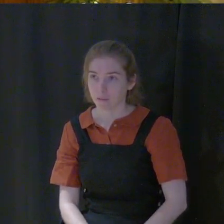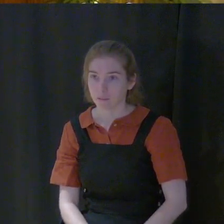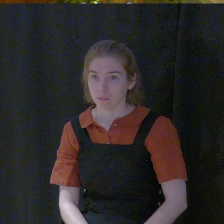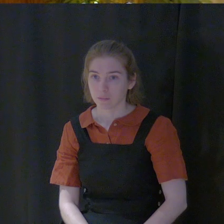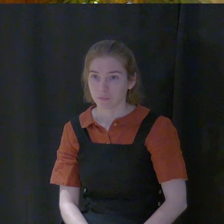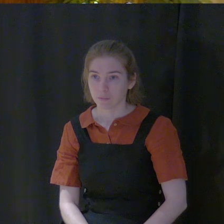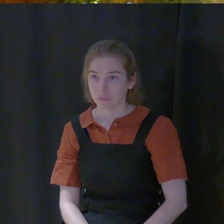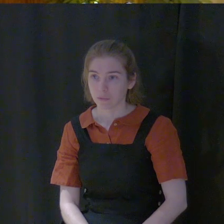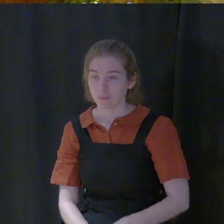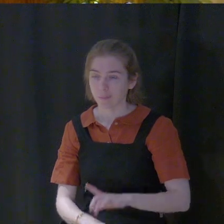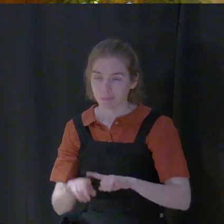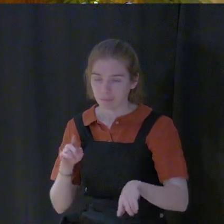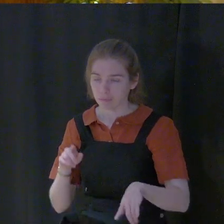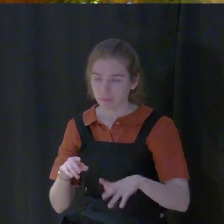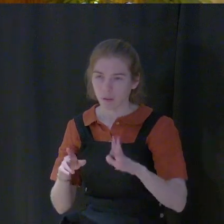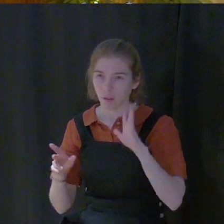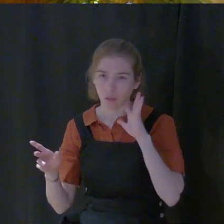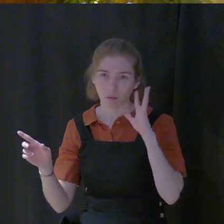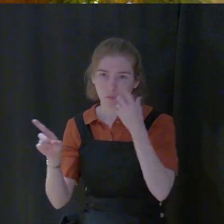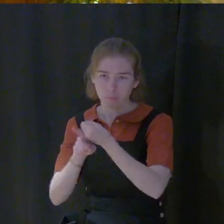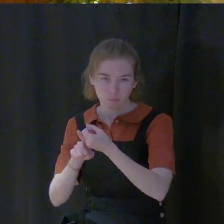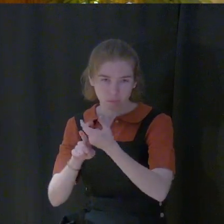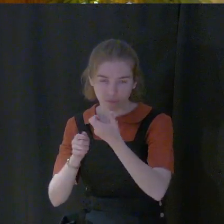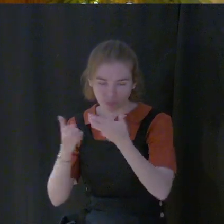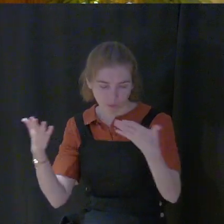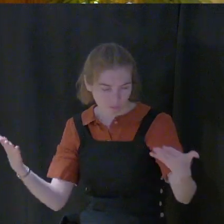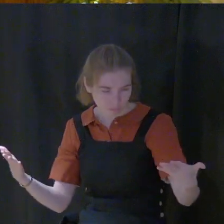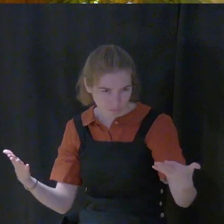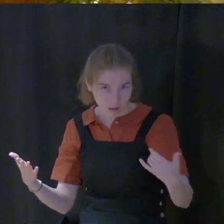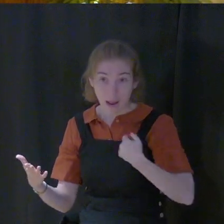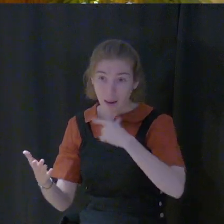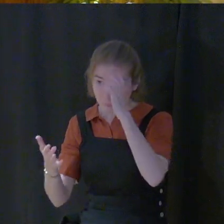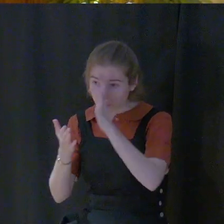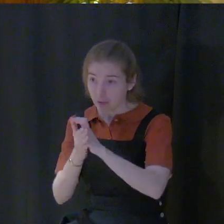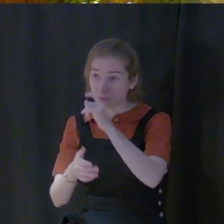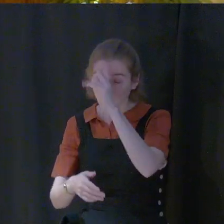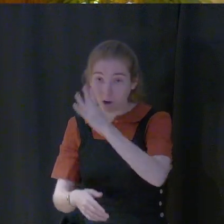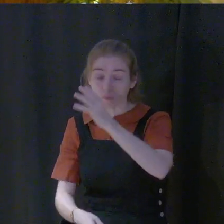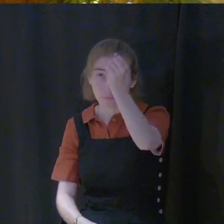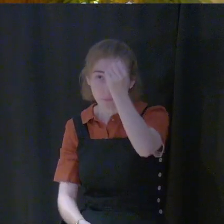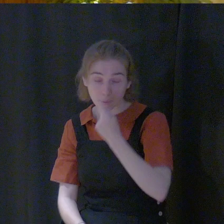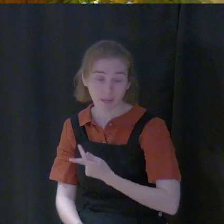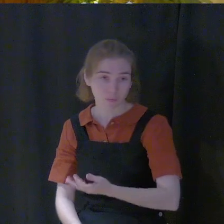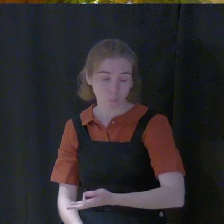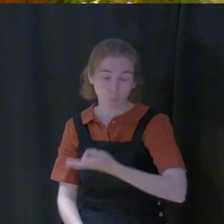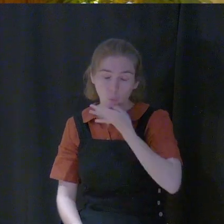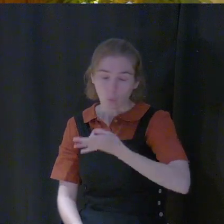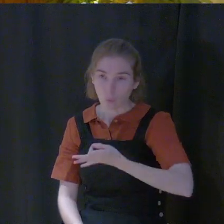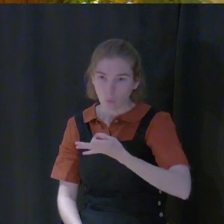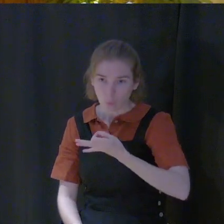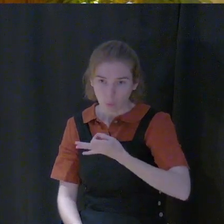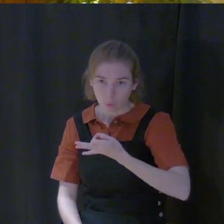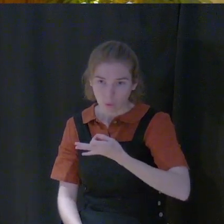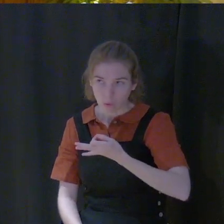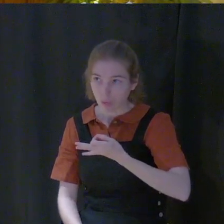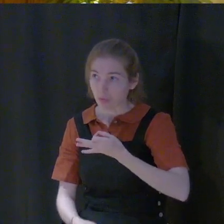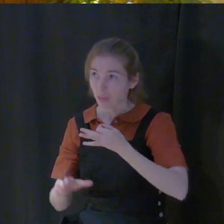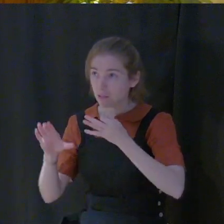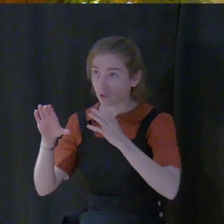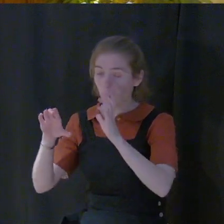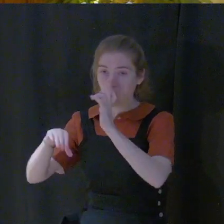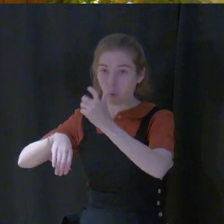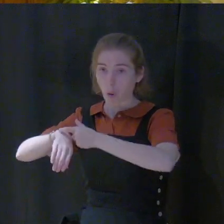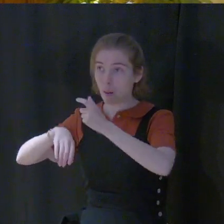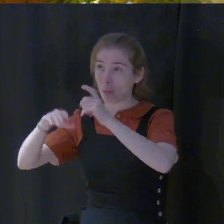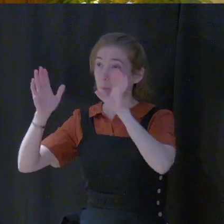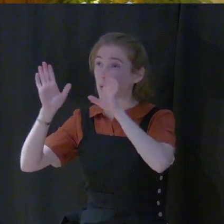Friends, here's the bottom line. I believe that God is coming back soon. This clock here in this picture